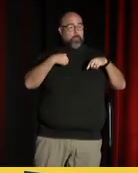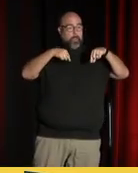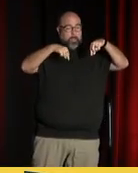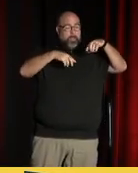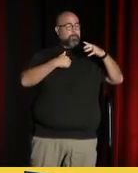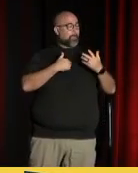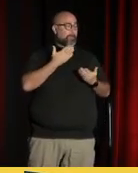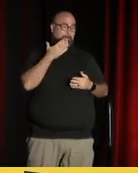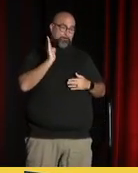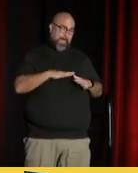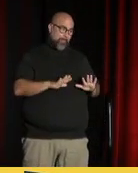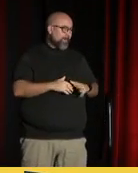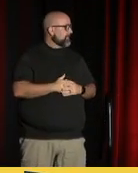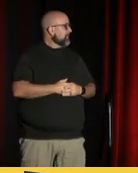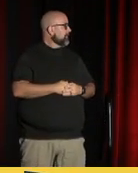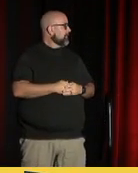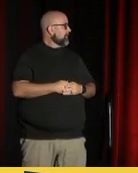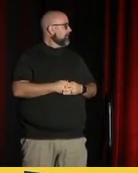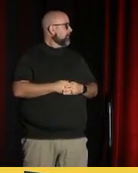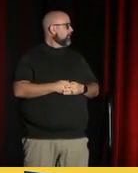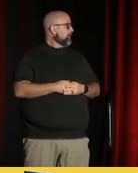Here's the bad thing.